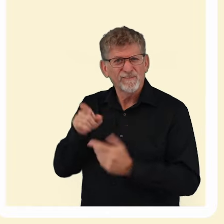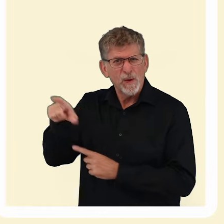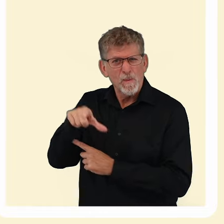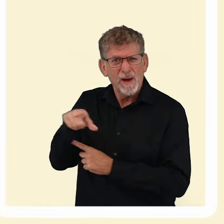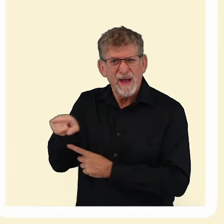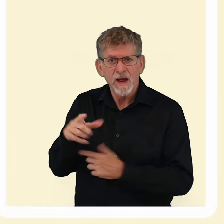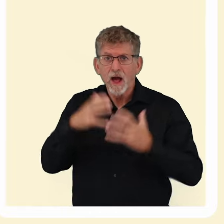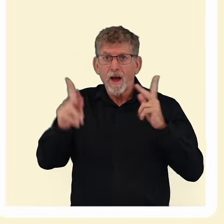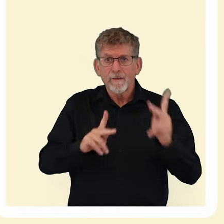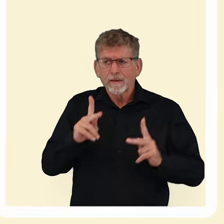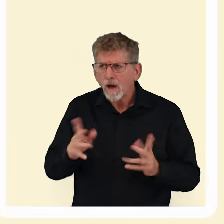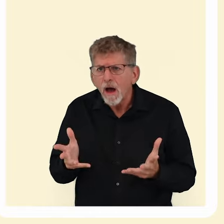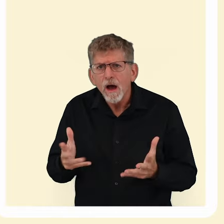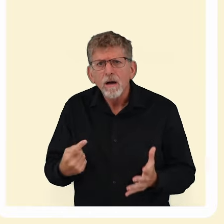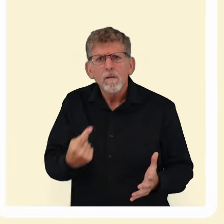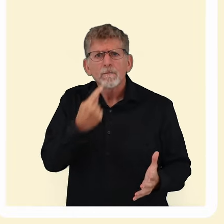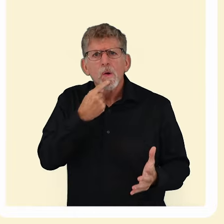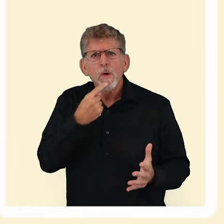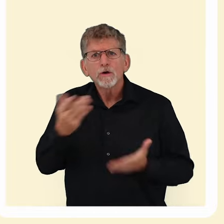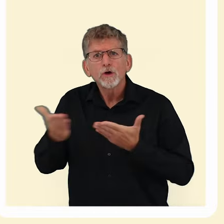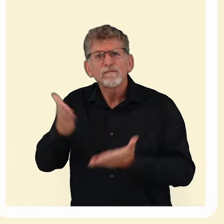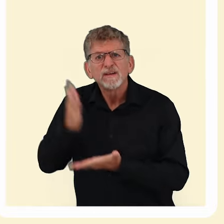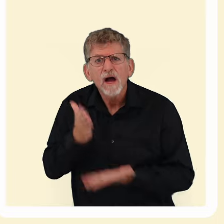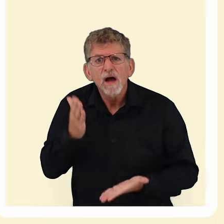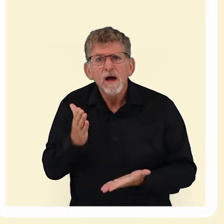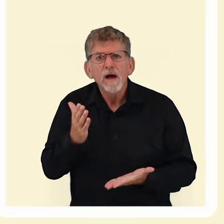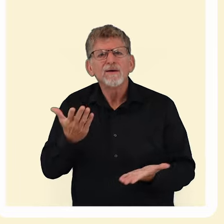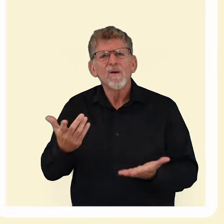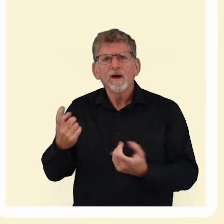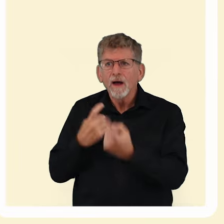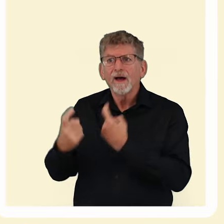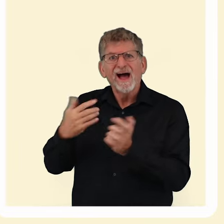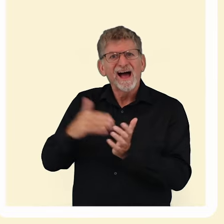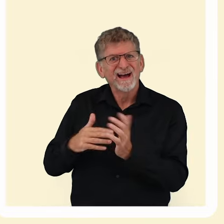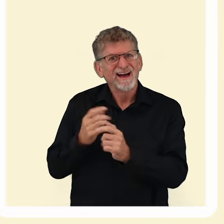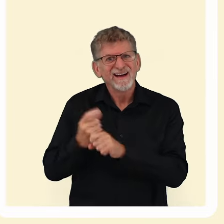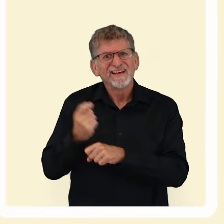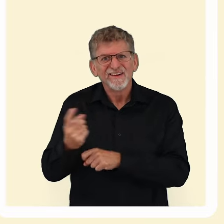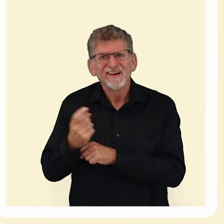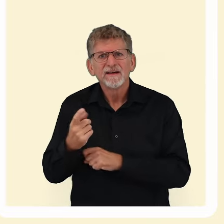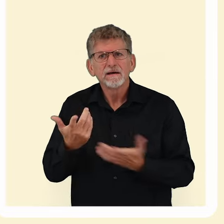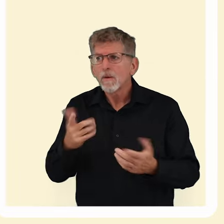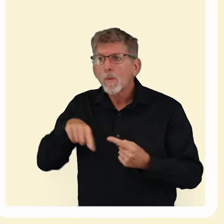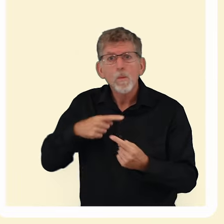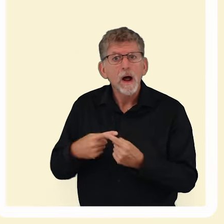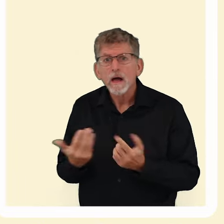back. Will we resume full or partial service to the gaspé? The short answer is yes.